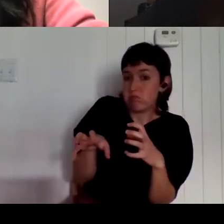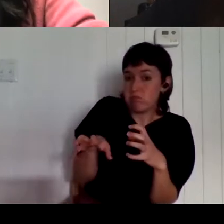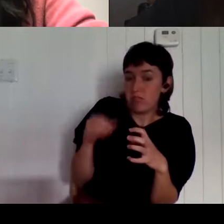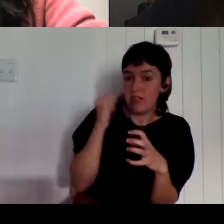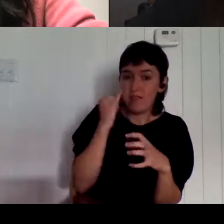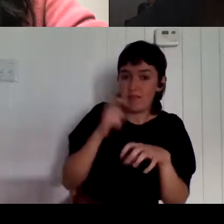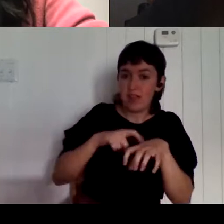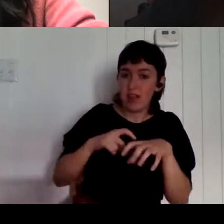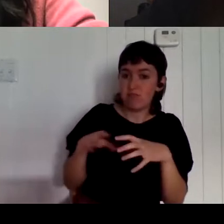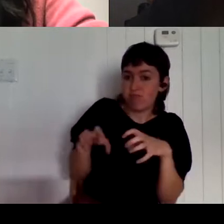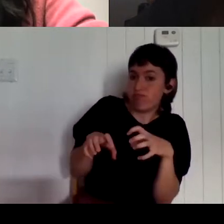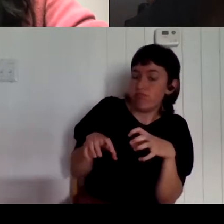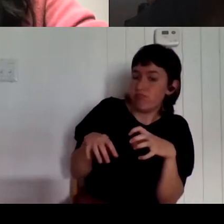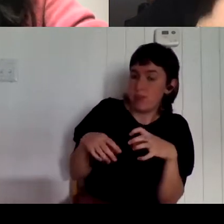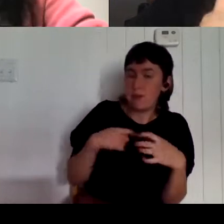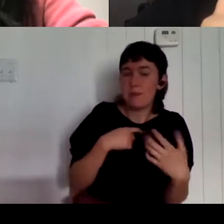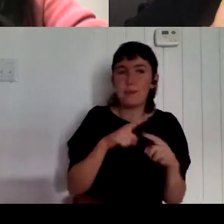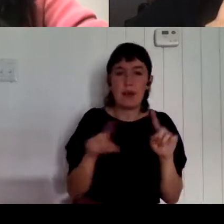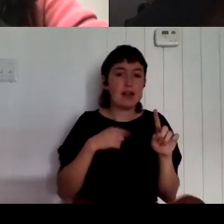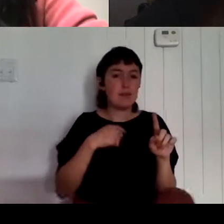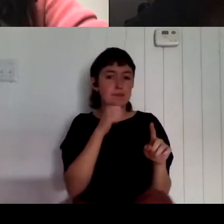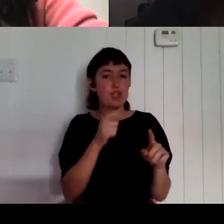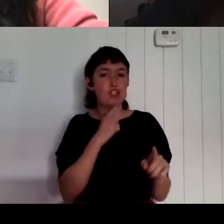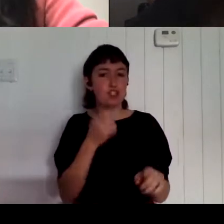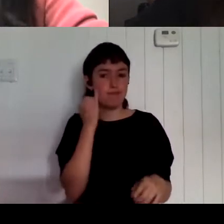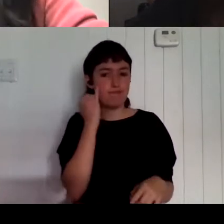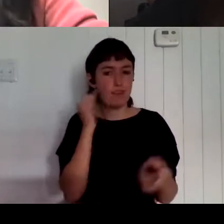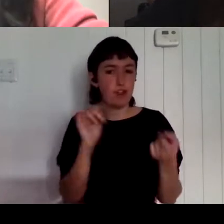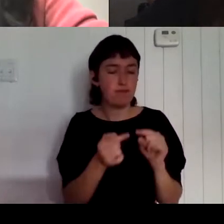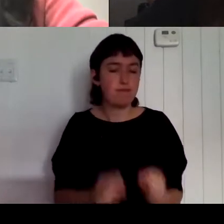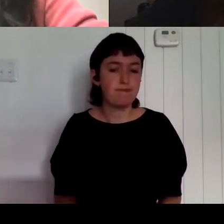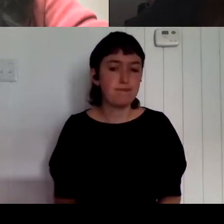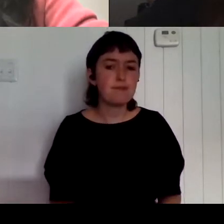Sounds good. And who eats jellyfish? Yes.